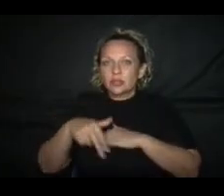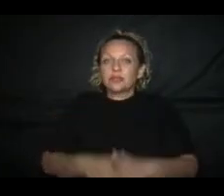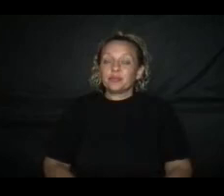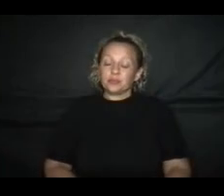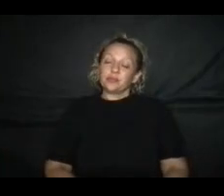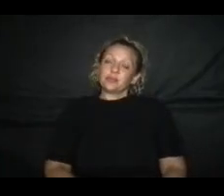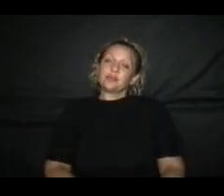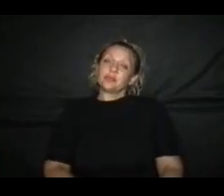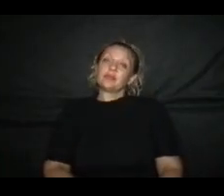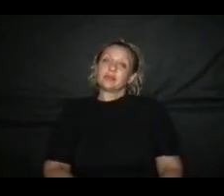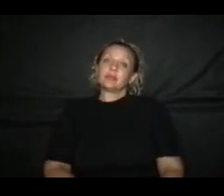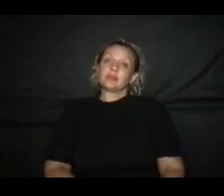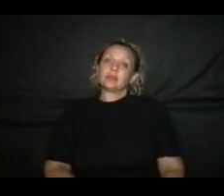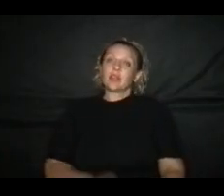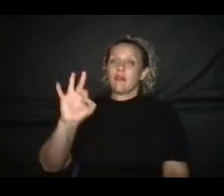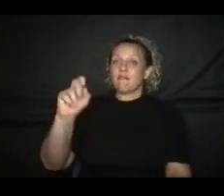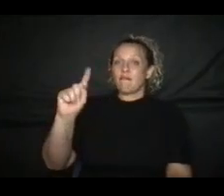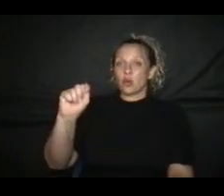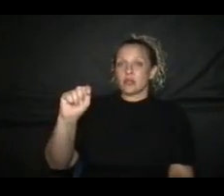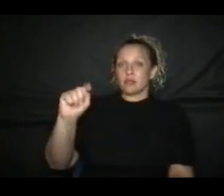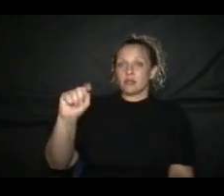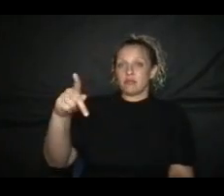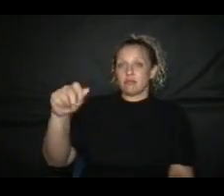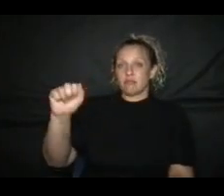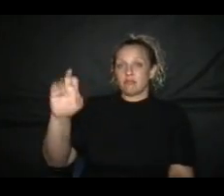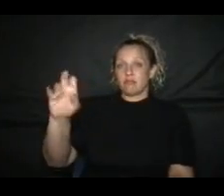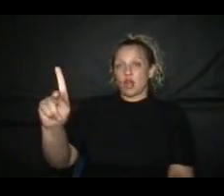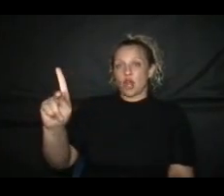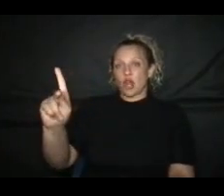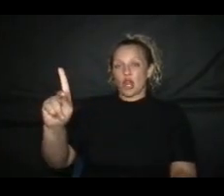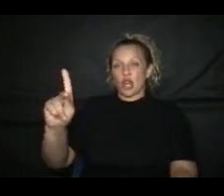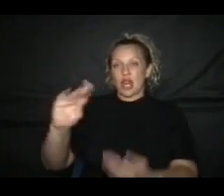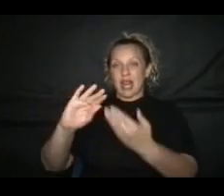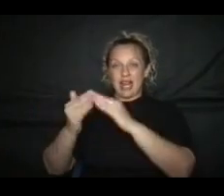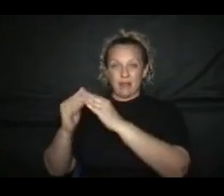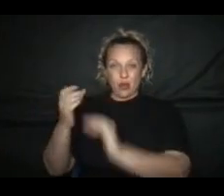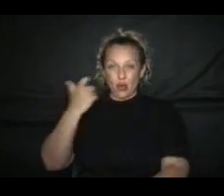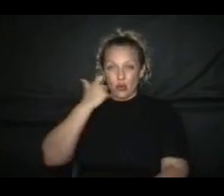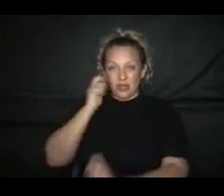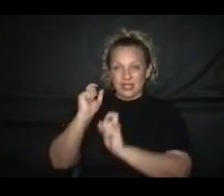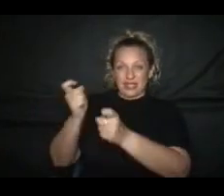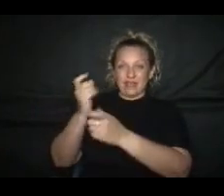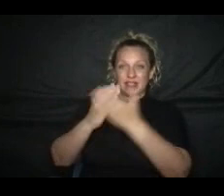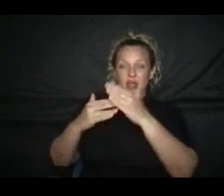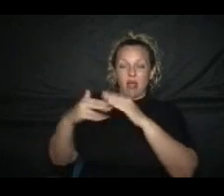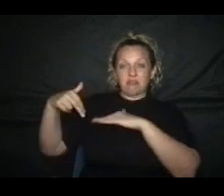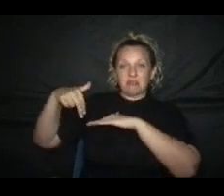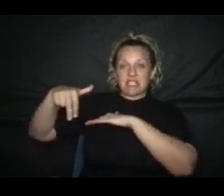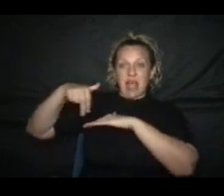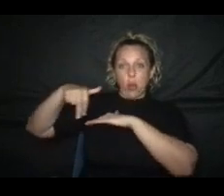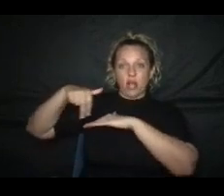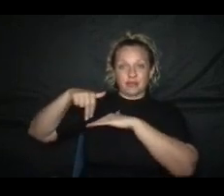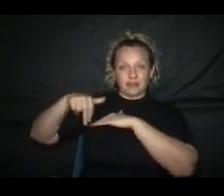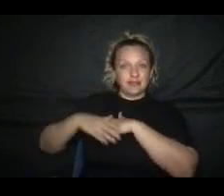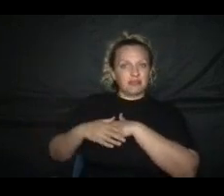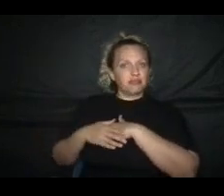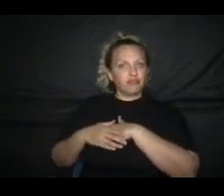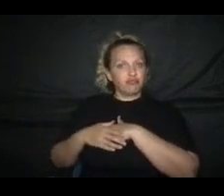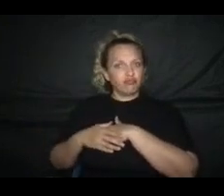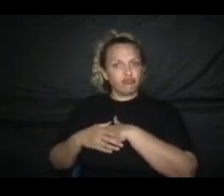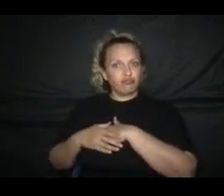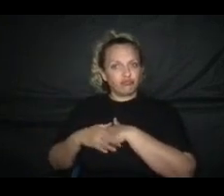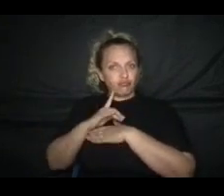Our Forest Park neighborhood has recently been given some sidewalks, which is